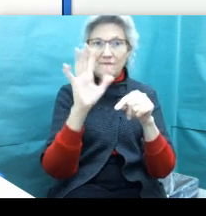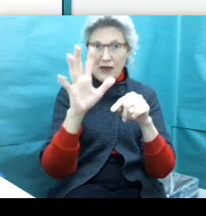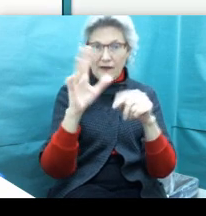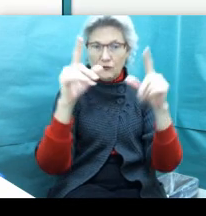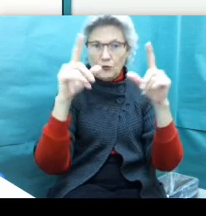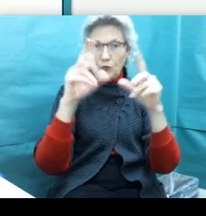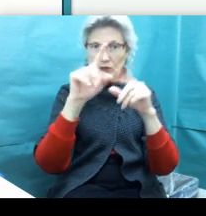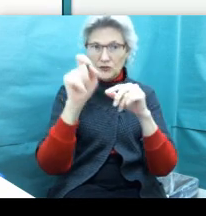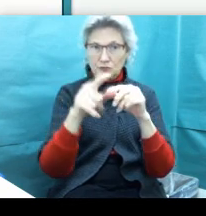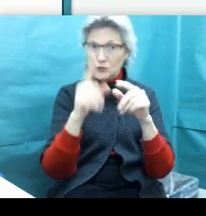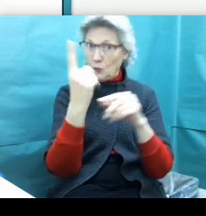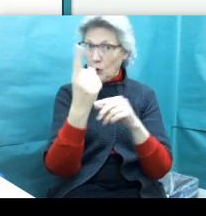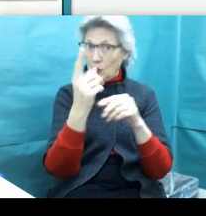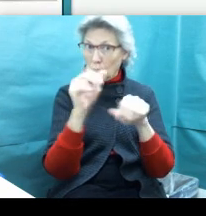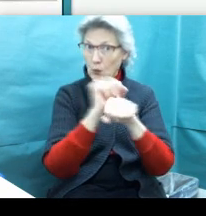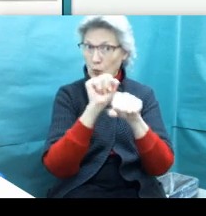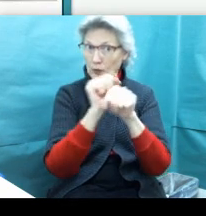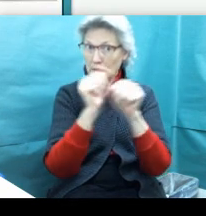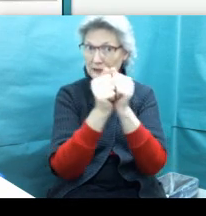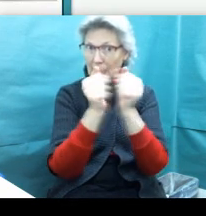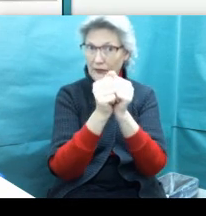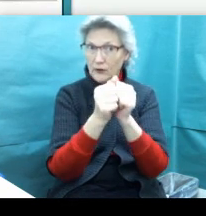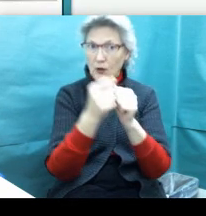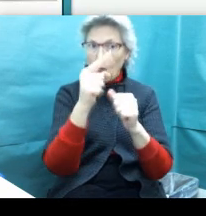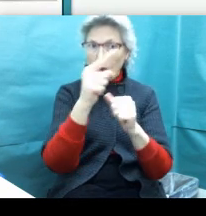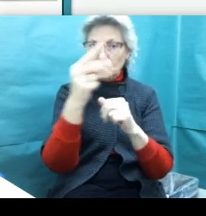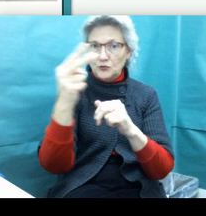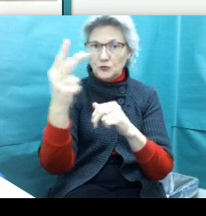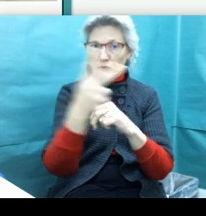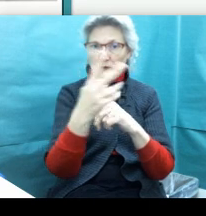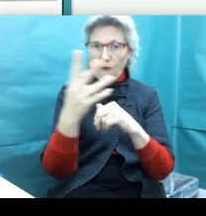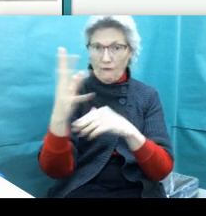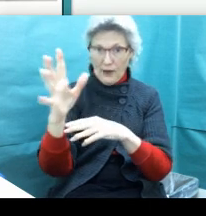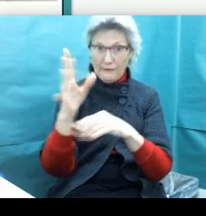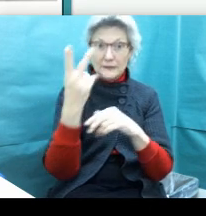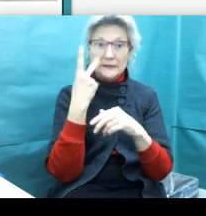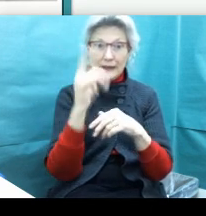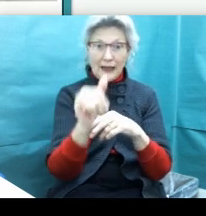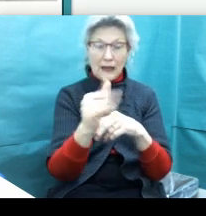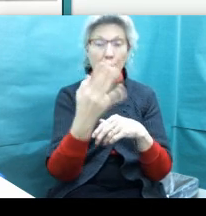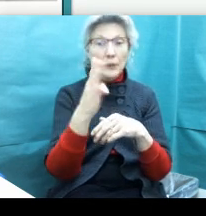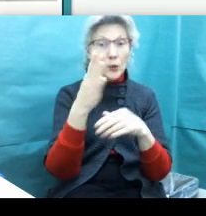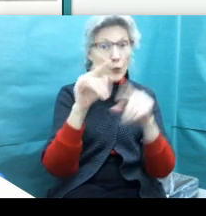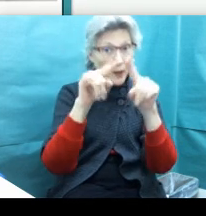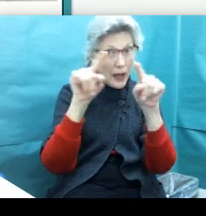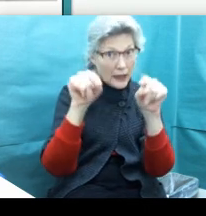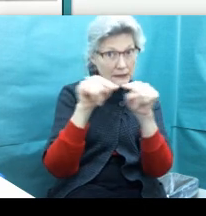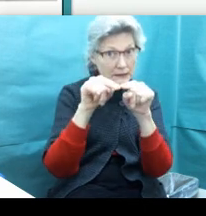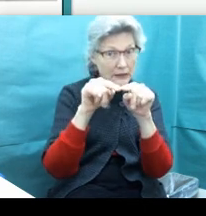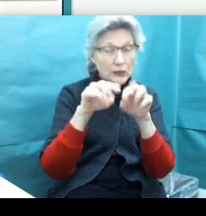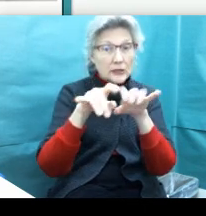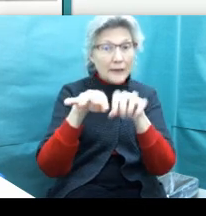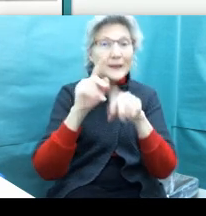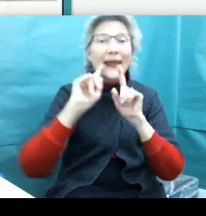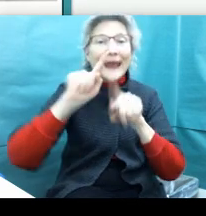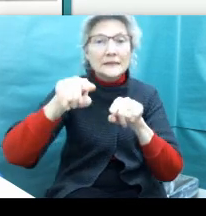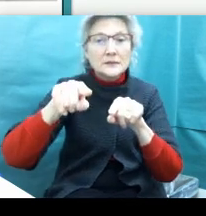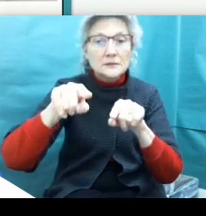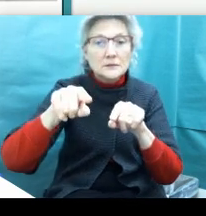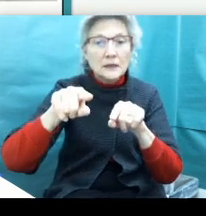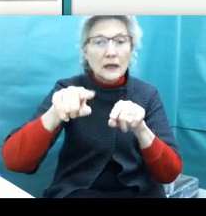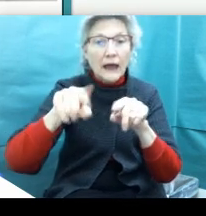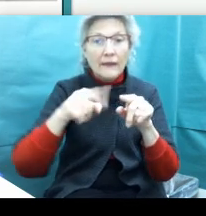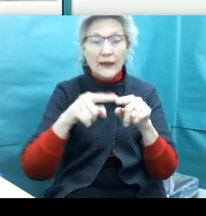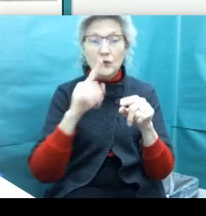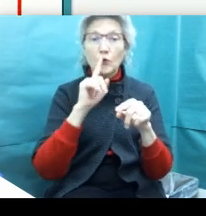to do together. We have 2, 3, 4, 5. And you'll see a blue box. That's where you type in your answer. And then